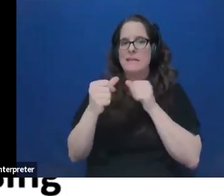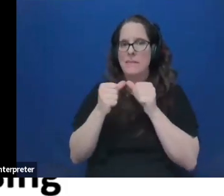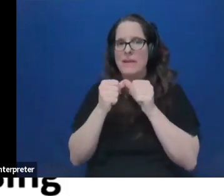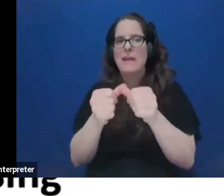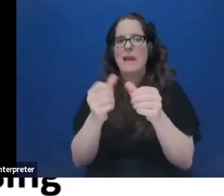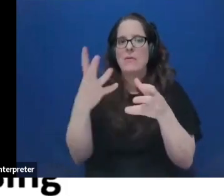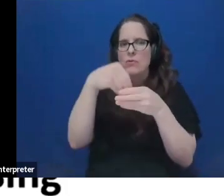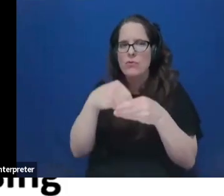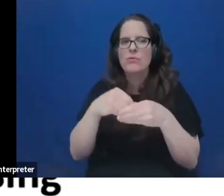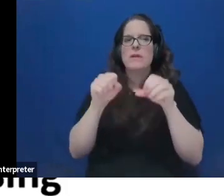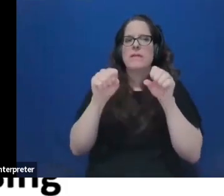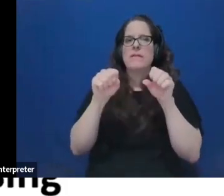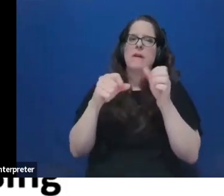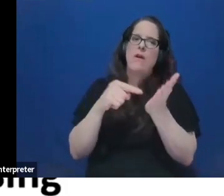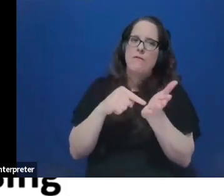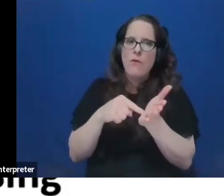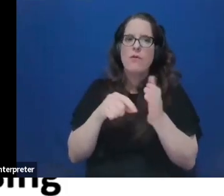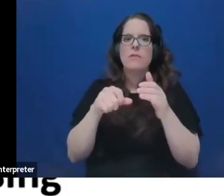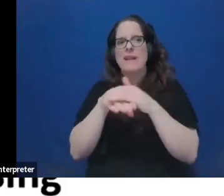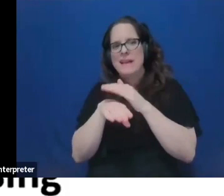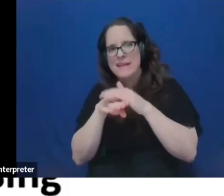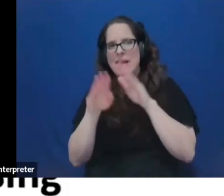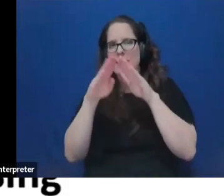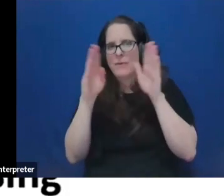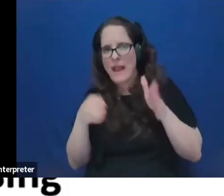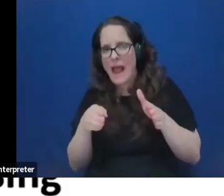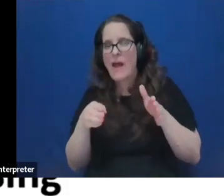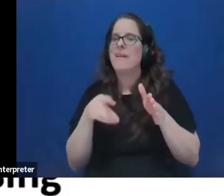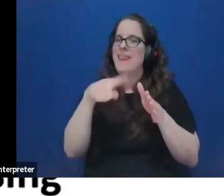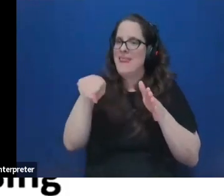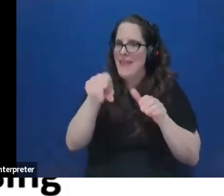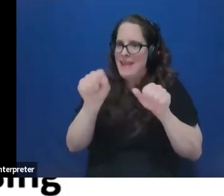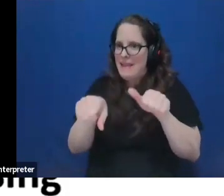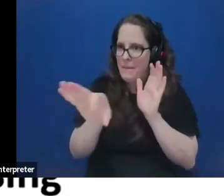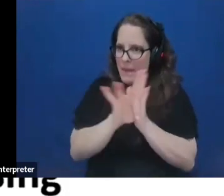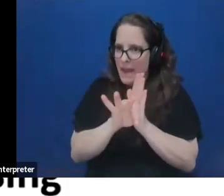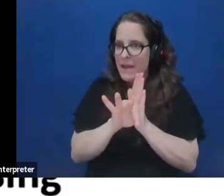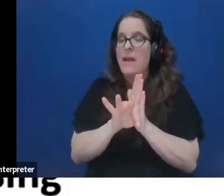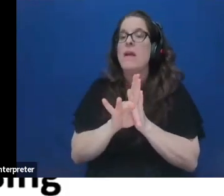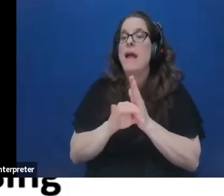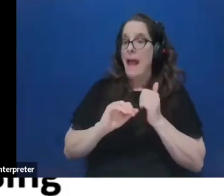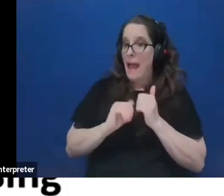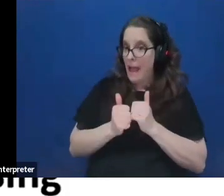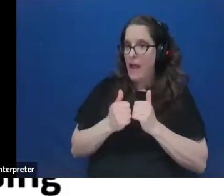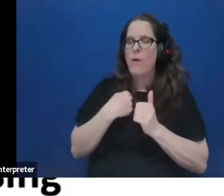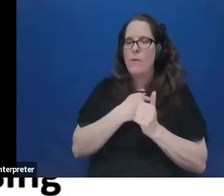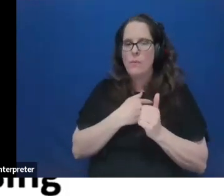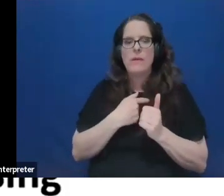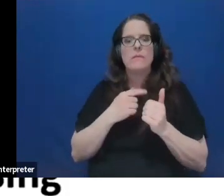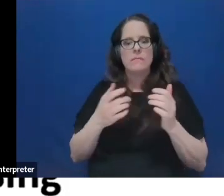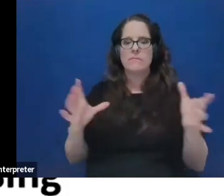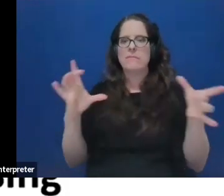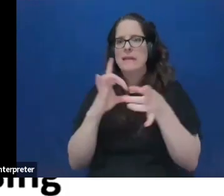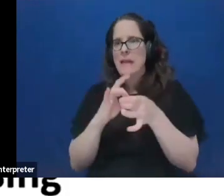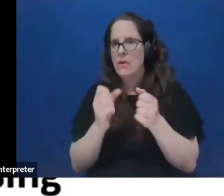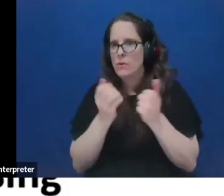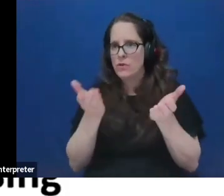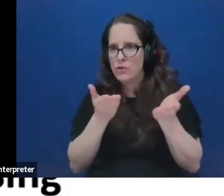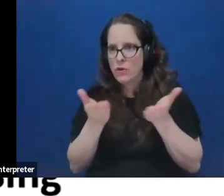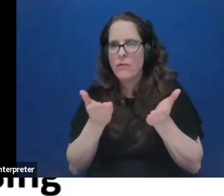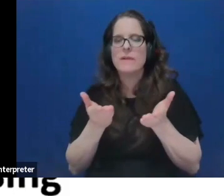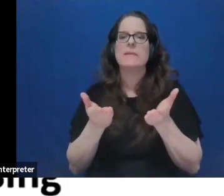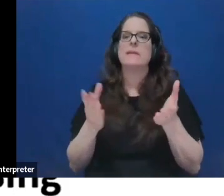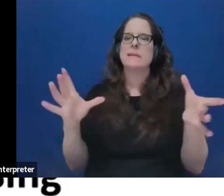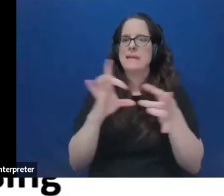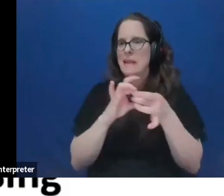choice by creating opportunities, identifying resources, connecting people, and providing services. In short, we wanted to give people